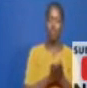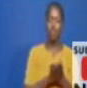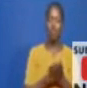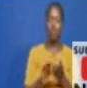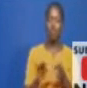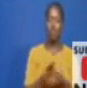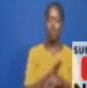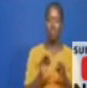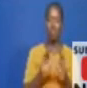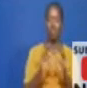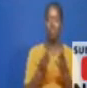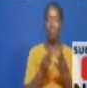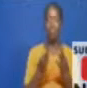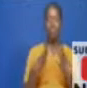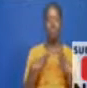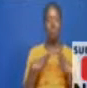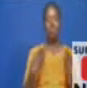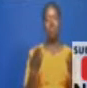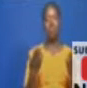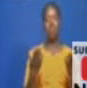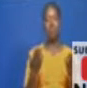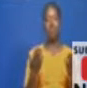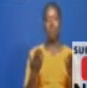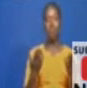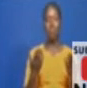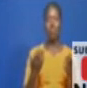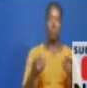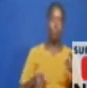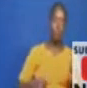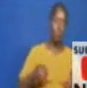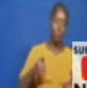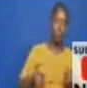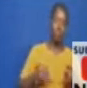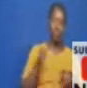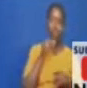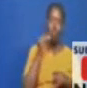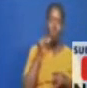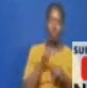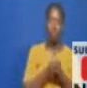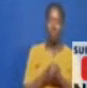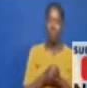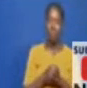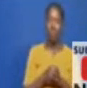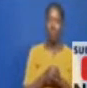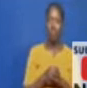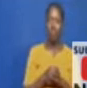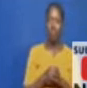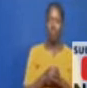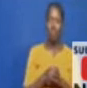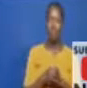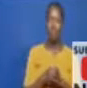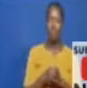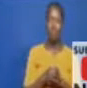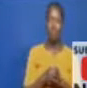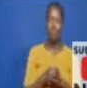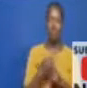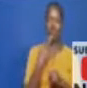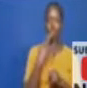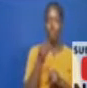it's a family home, holiday home, leisure home, they are homes. The total is 400